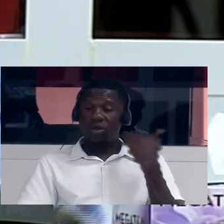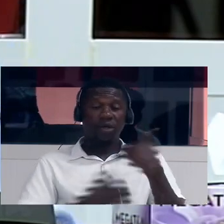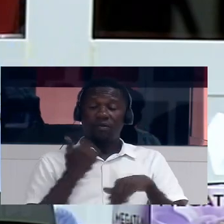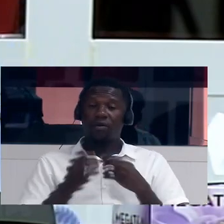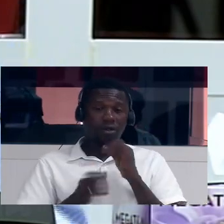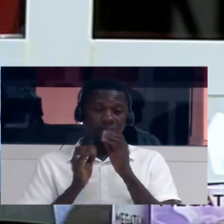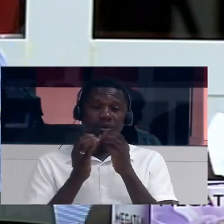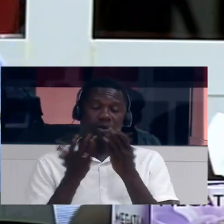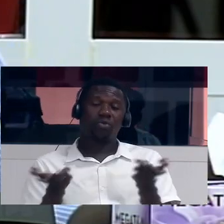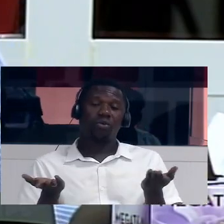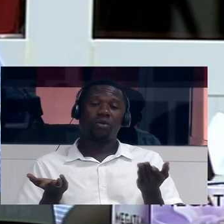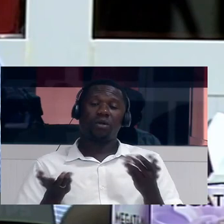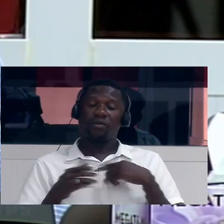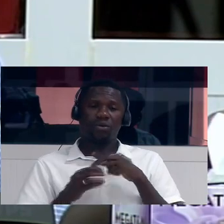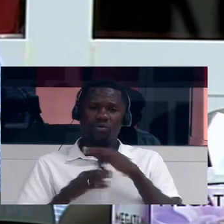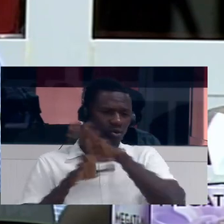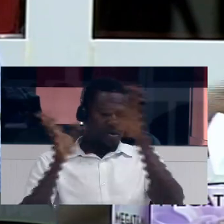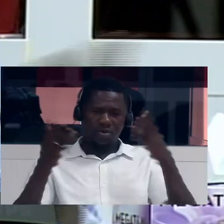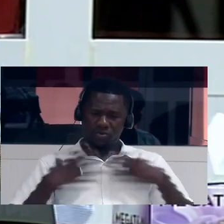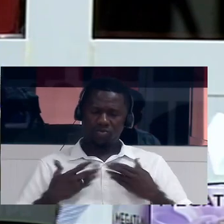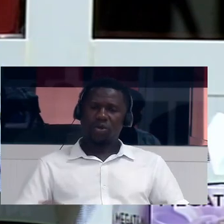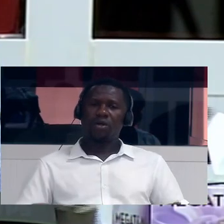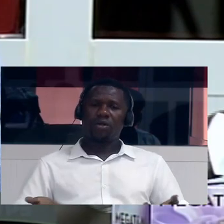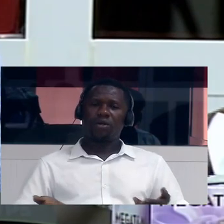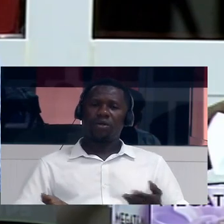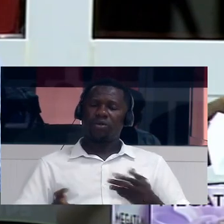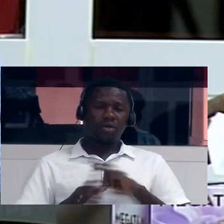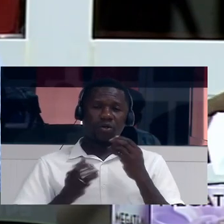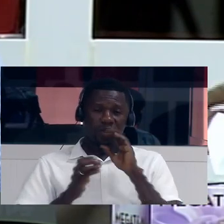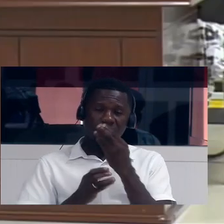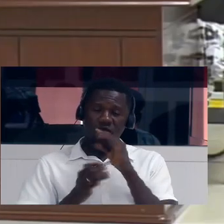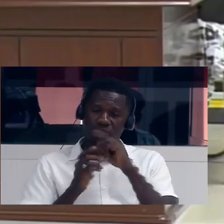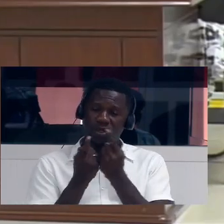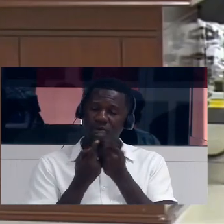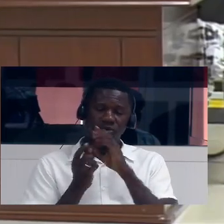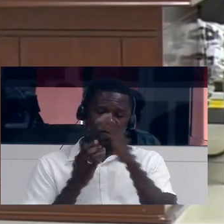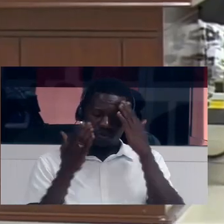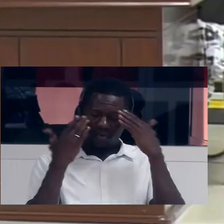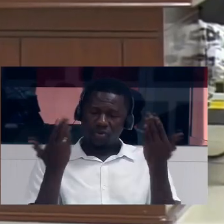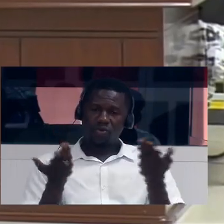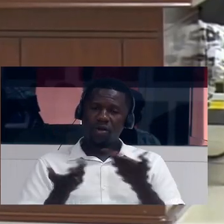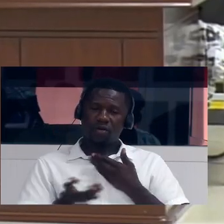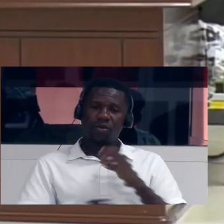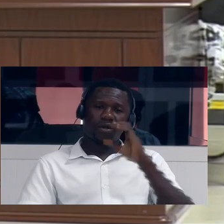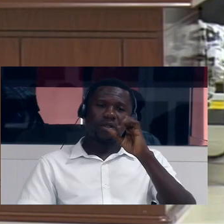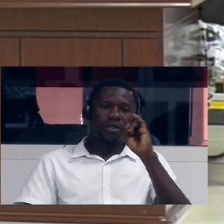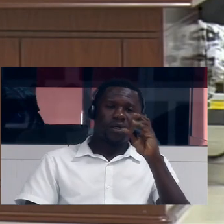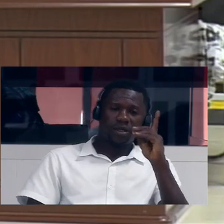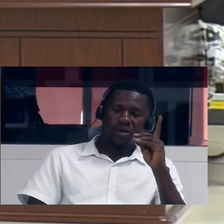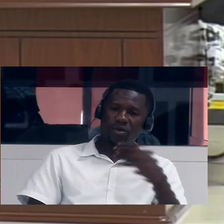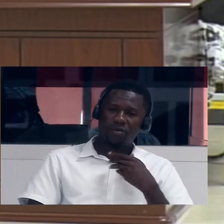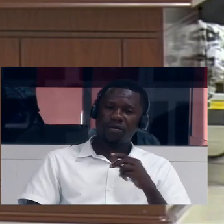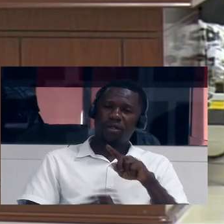you. And afterwards, you're only human. You cannot say something you don't know. You have your CID, you have your special branch,